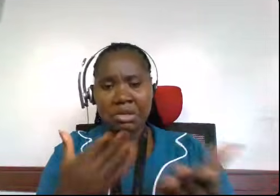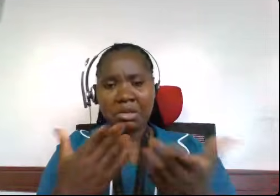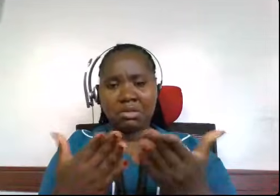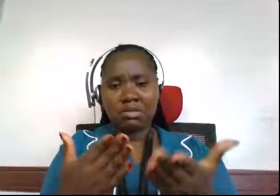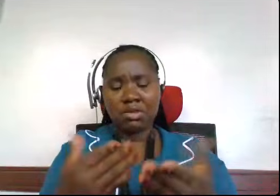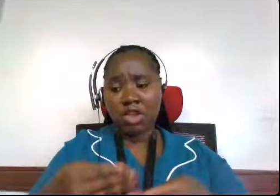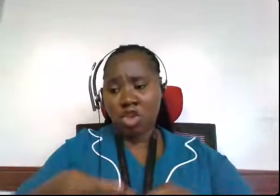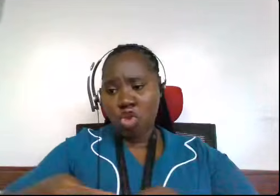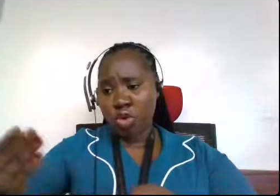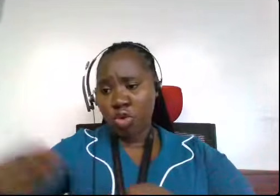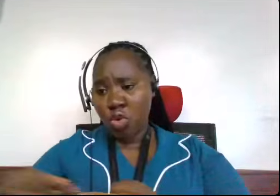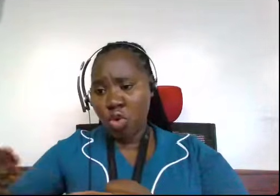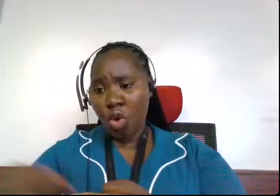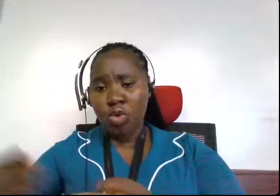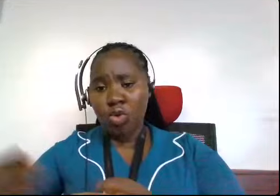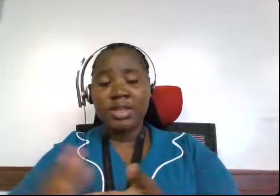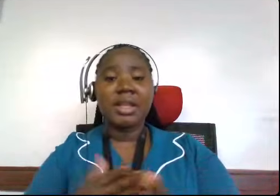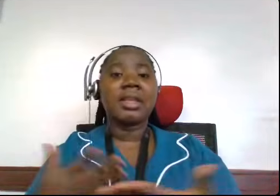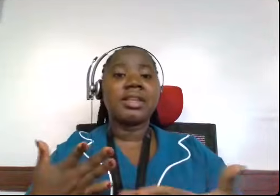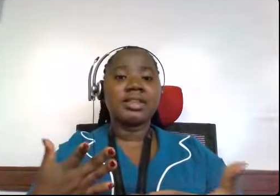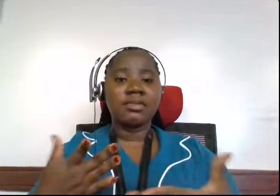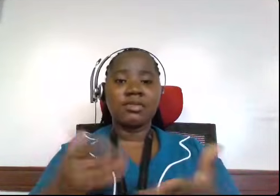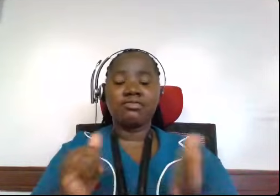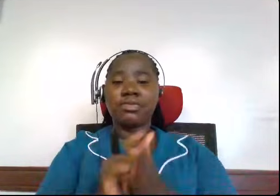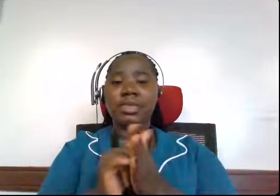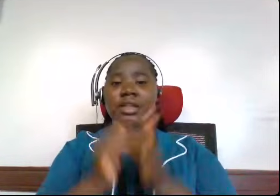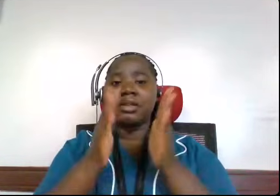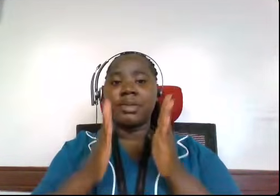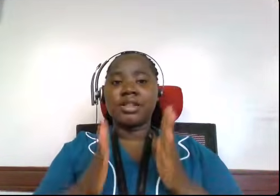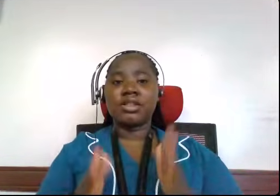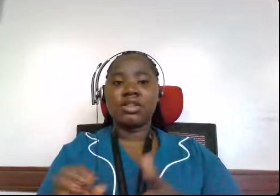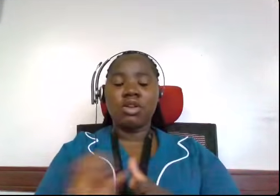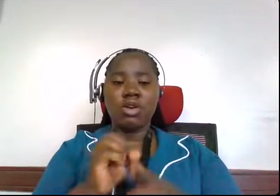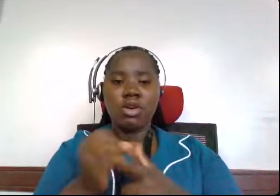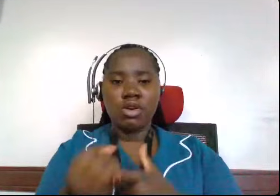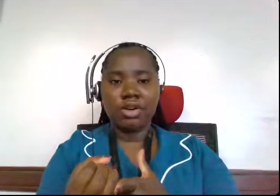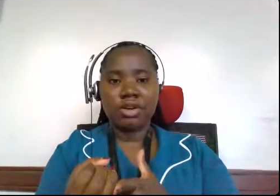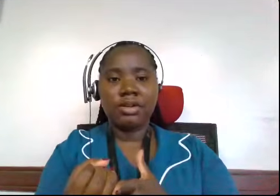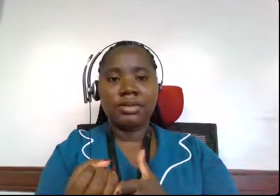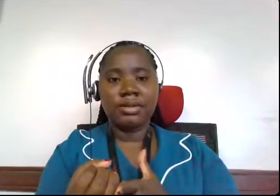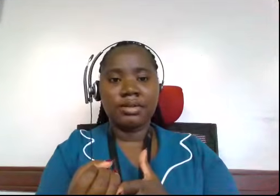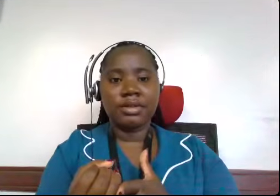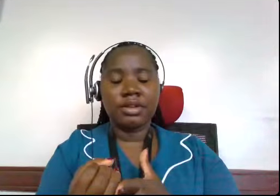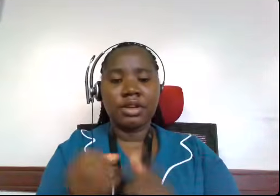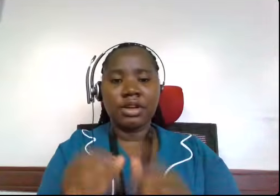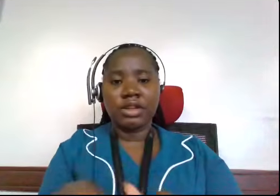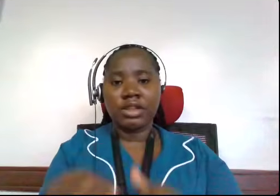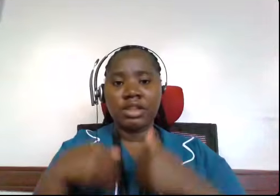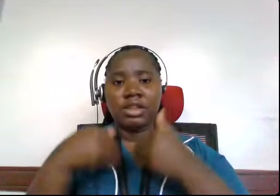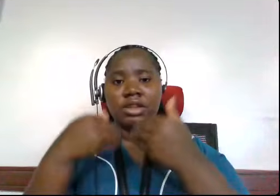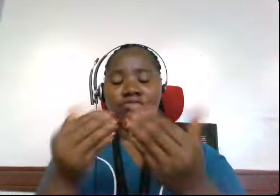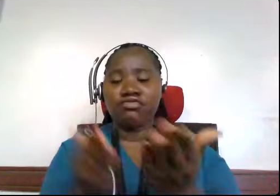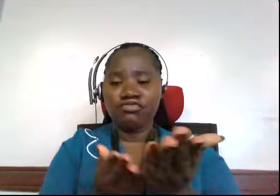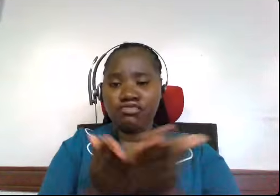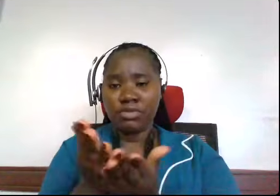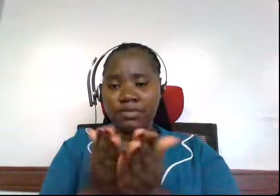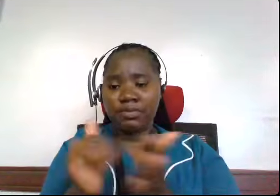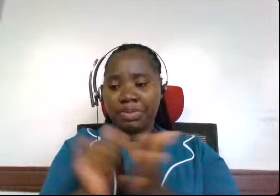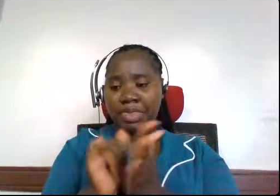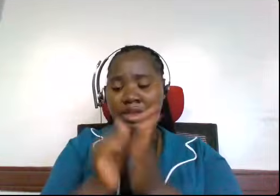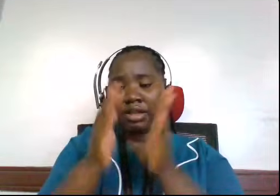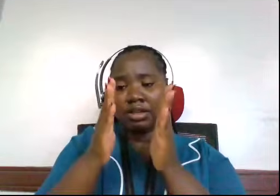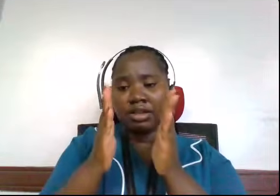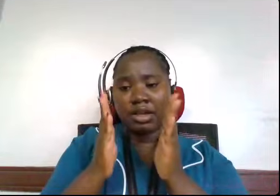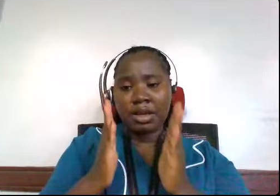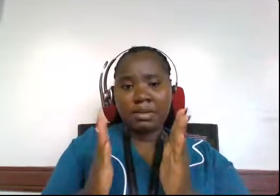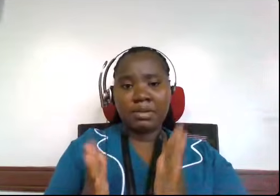sale, you're selling something to that person, or you're providing a service to that person. So